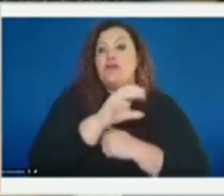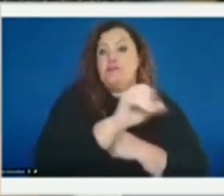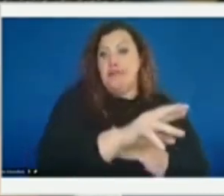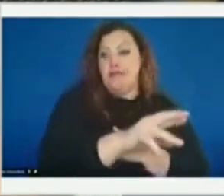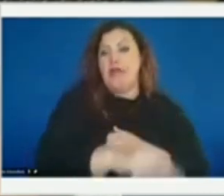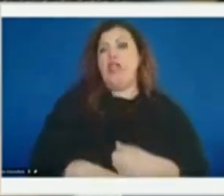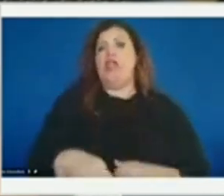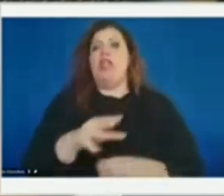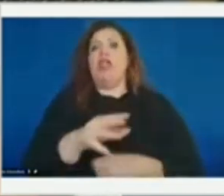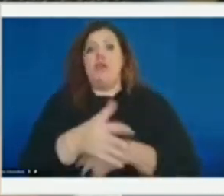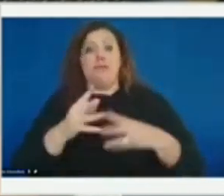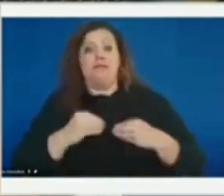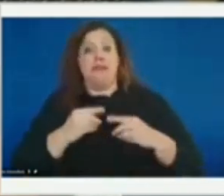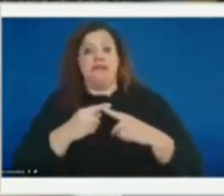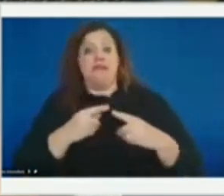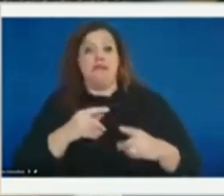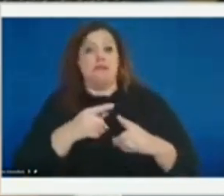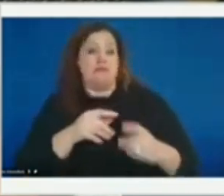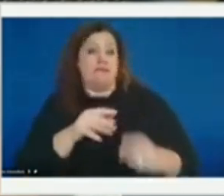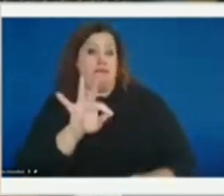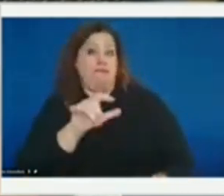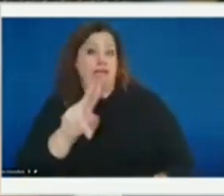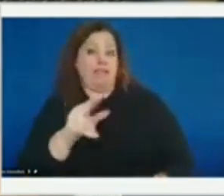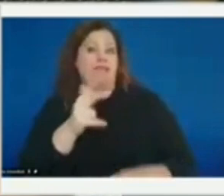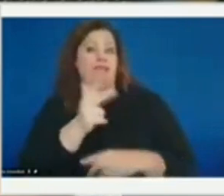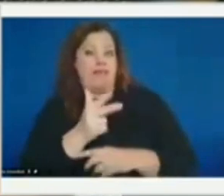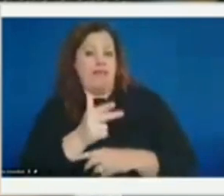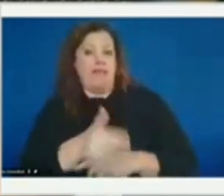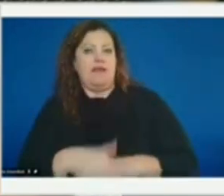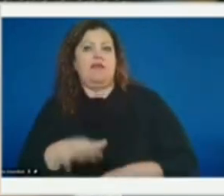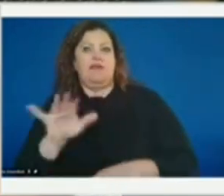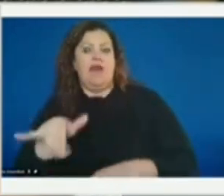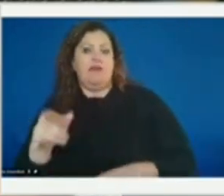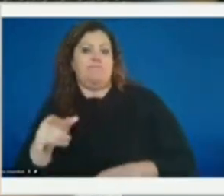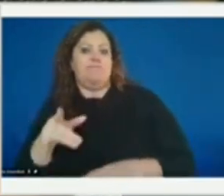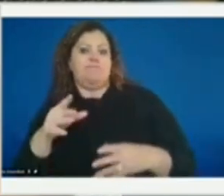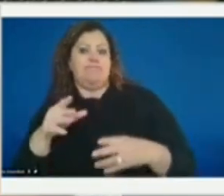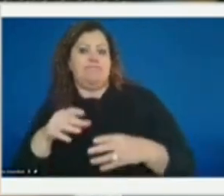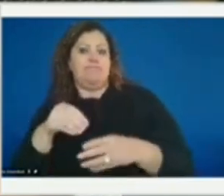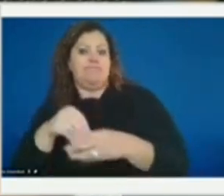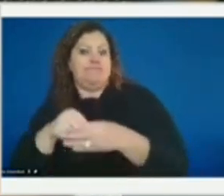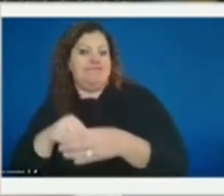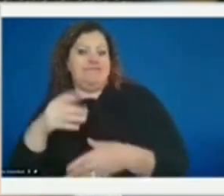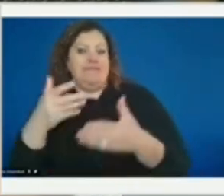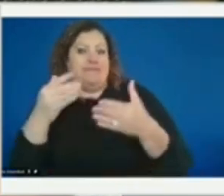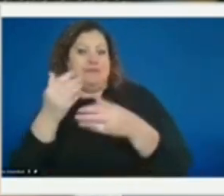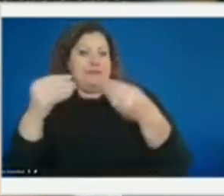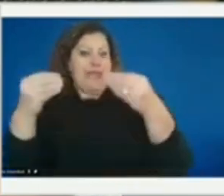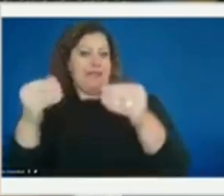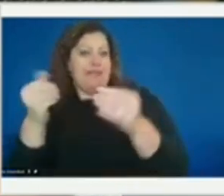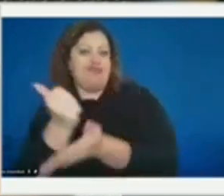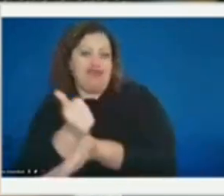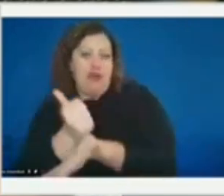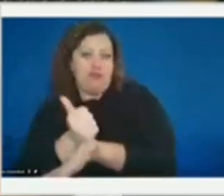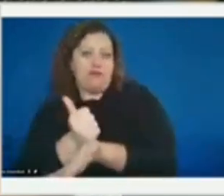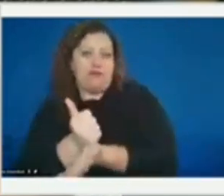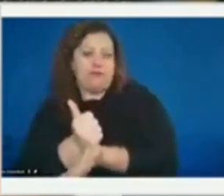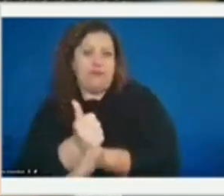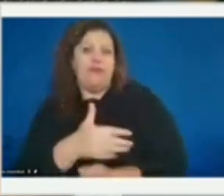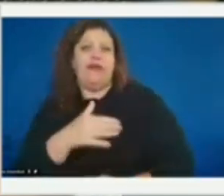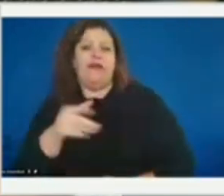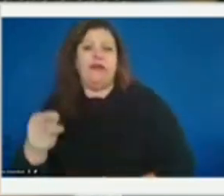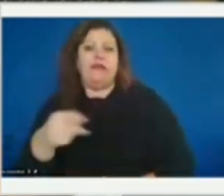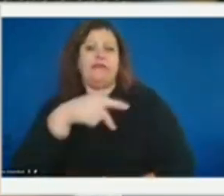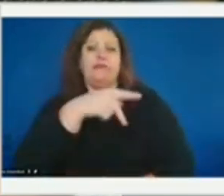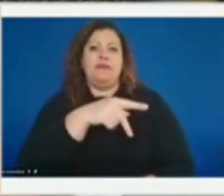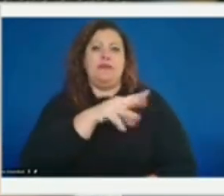felon, felony maintained dwelling, sell and distribute of drugs. He was PWISD, which